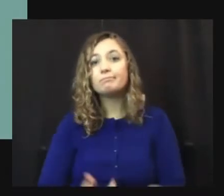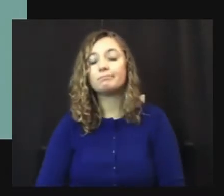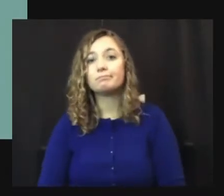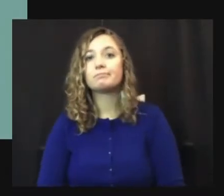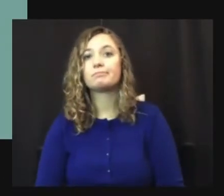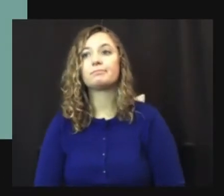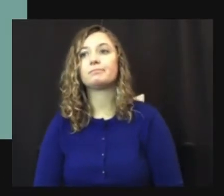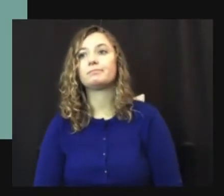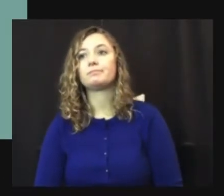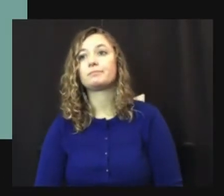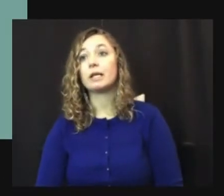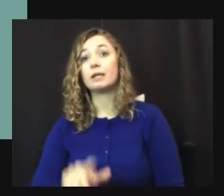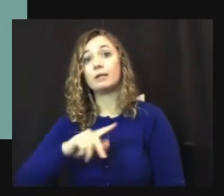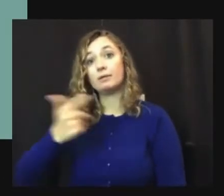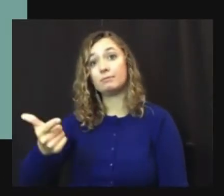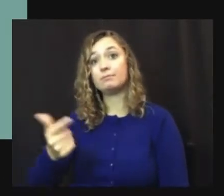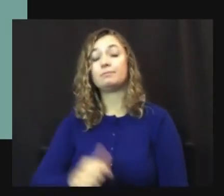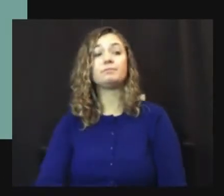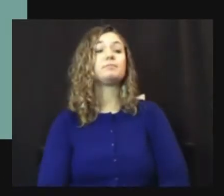Kate?